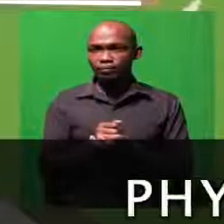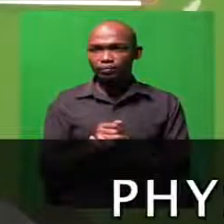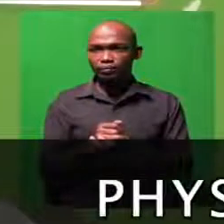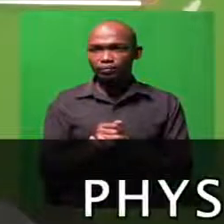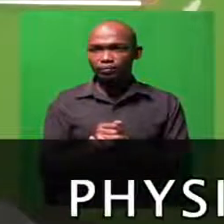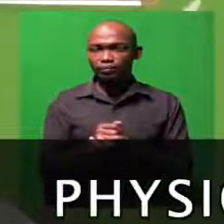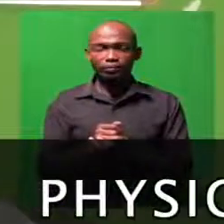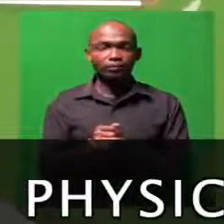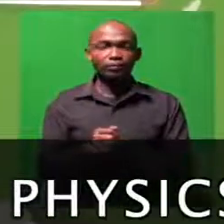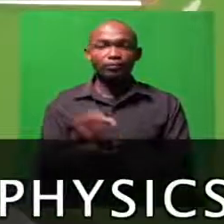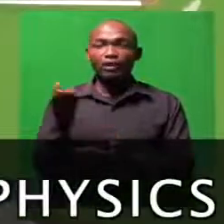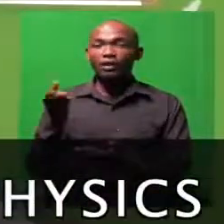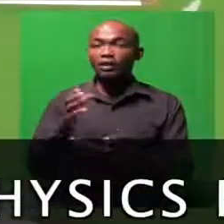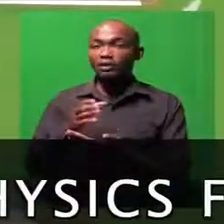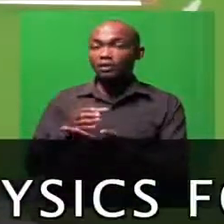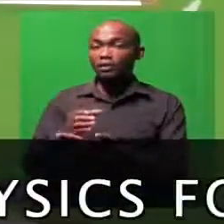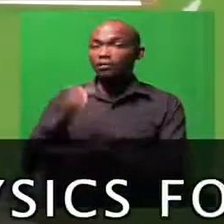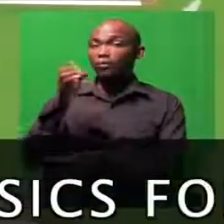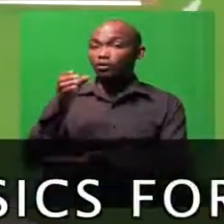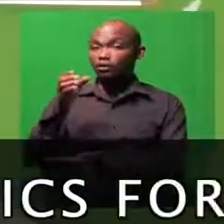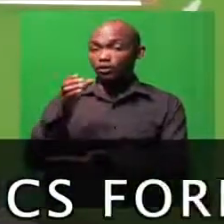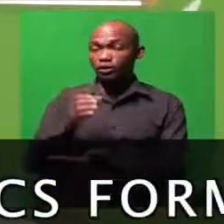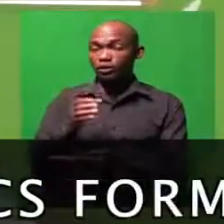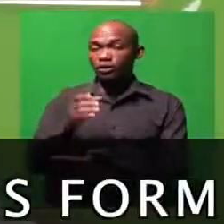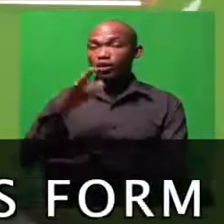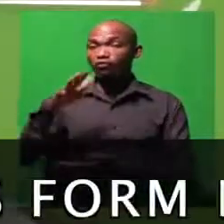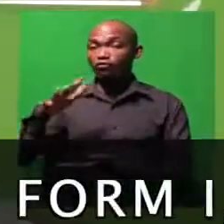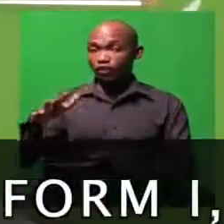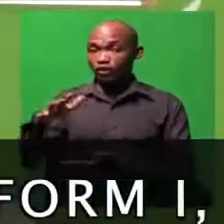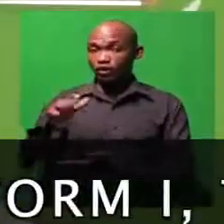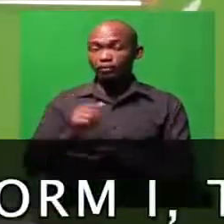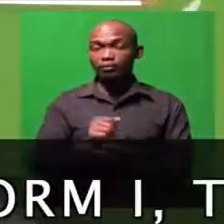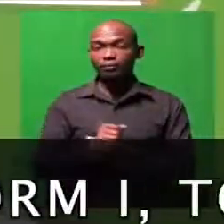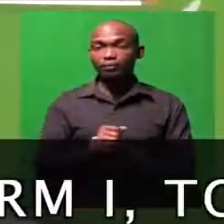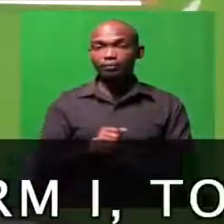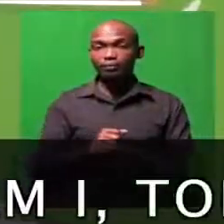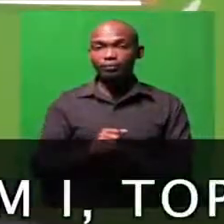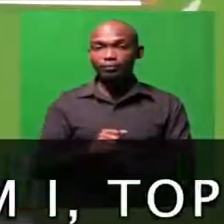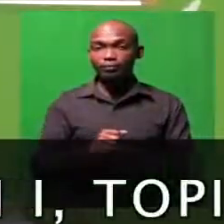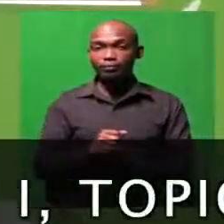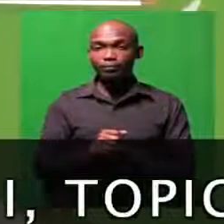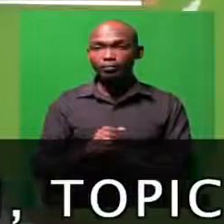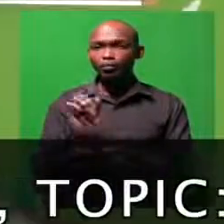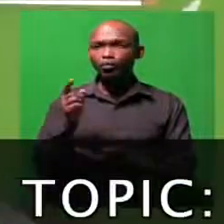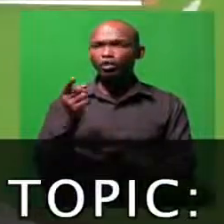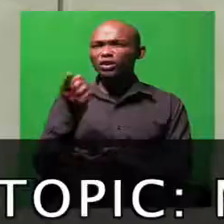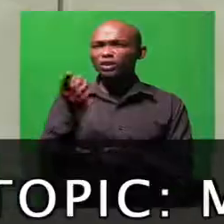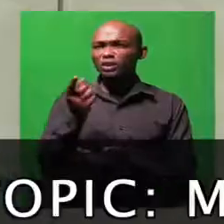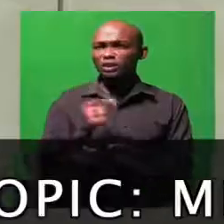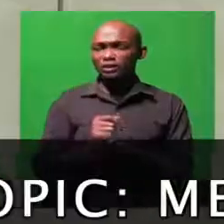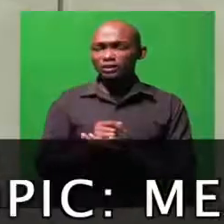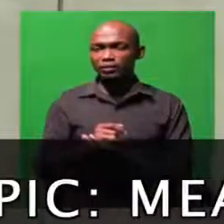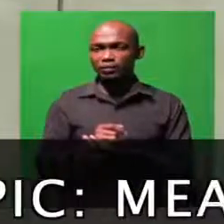Yes, this is the bottle of water. What is this?